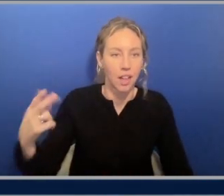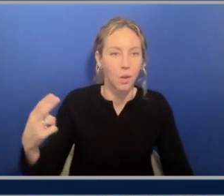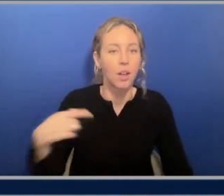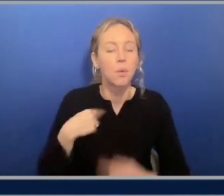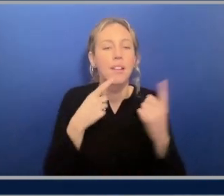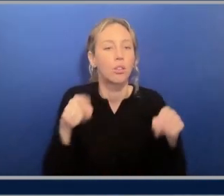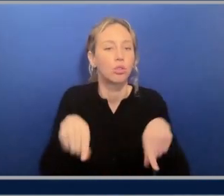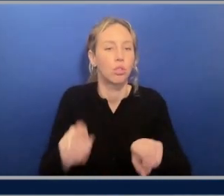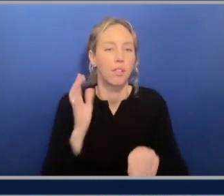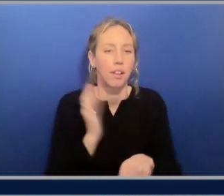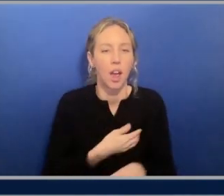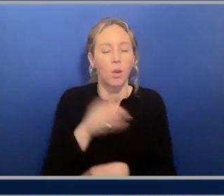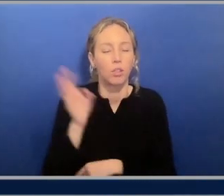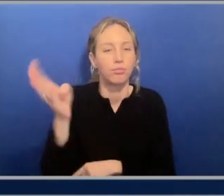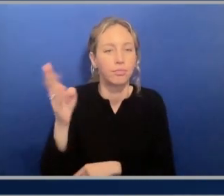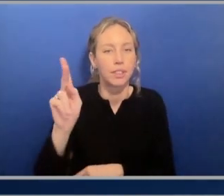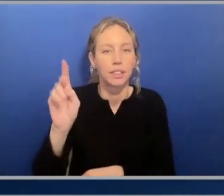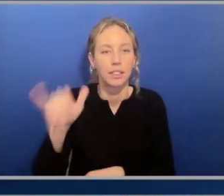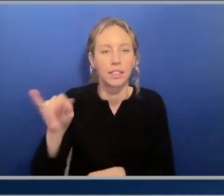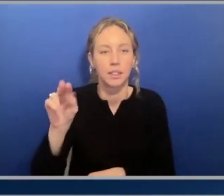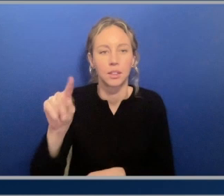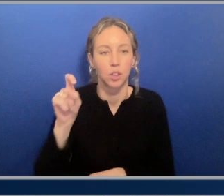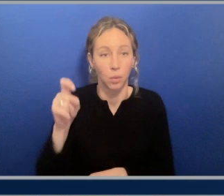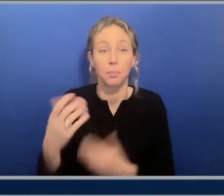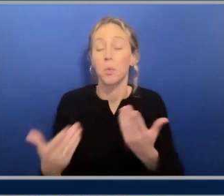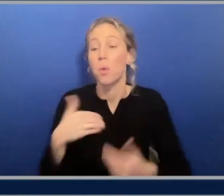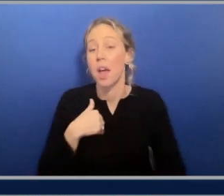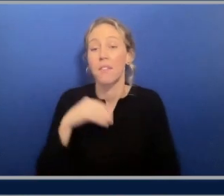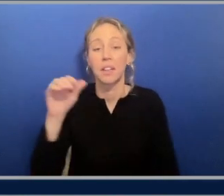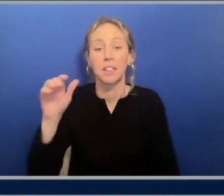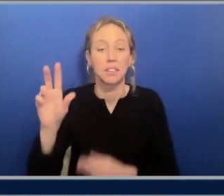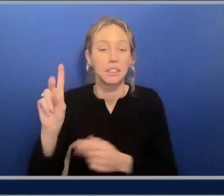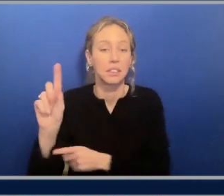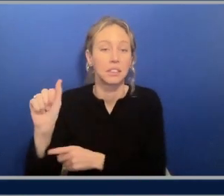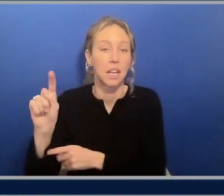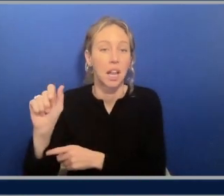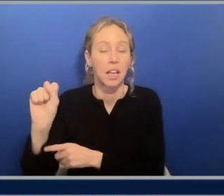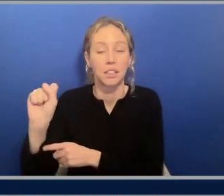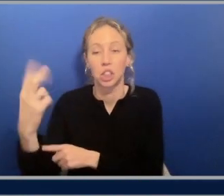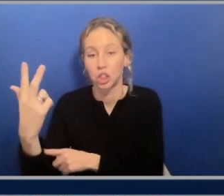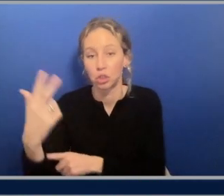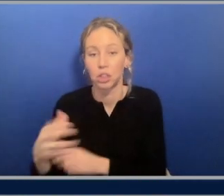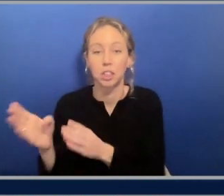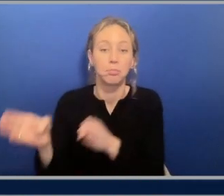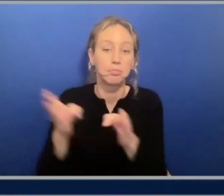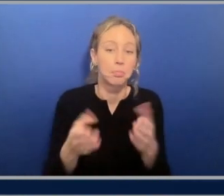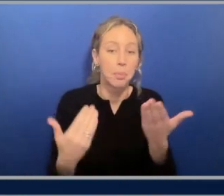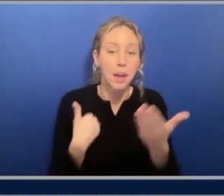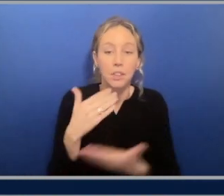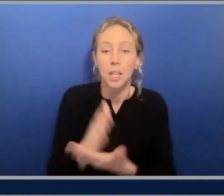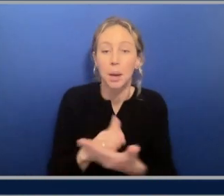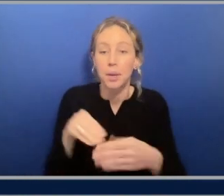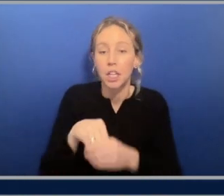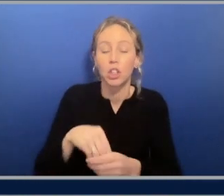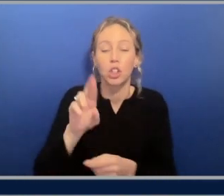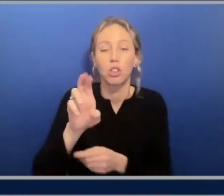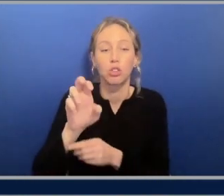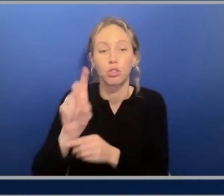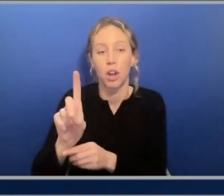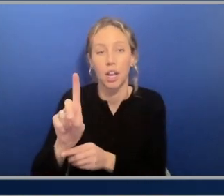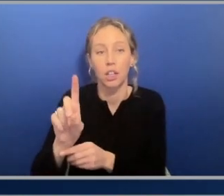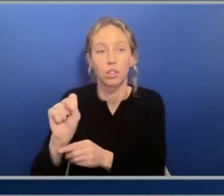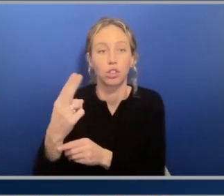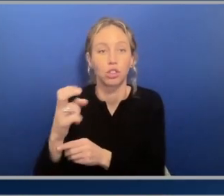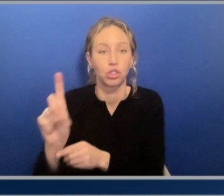today, right? So you might have data in S3, for example, and you might have data in Redshift, for example, right? So with SageMaker Lakehouse, you're getting